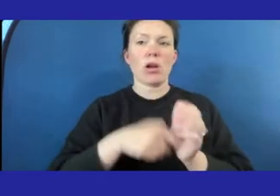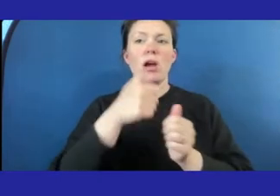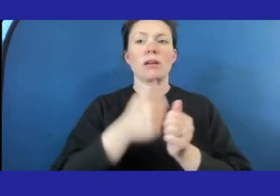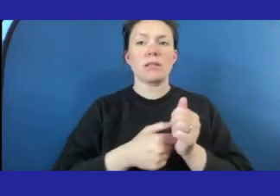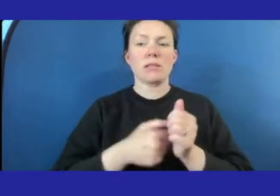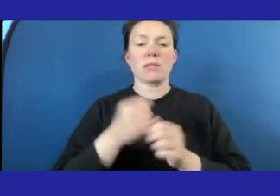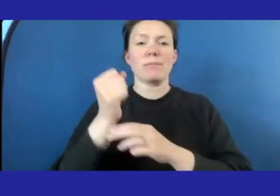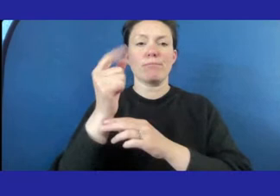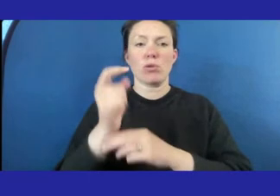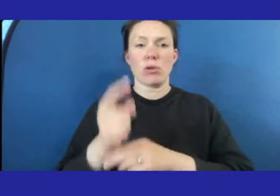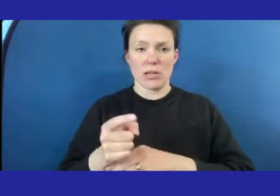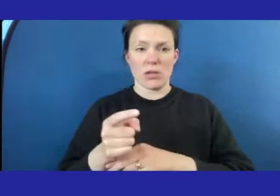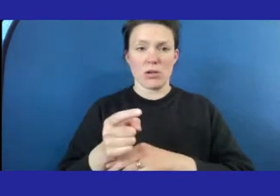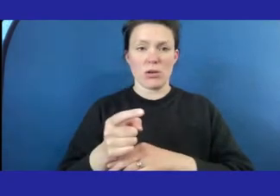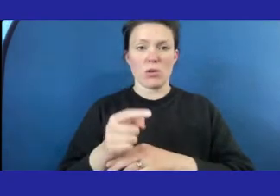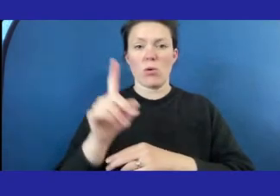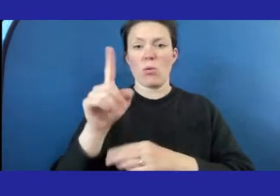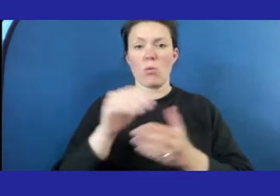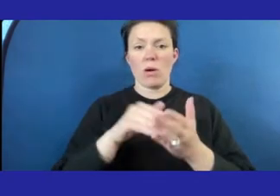estimated to be